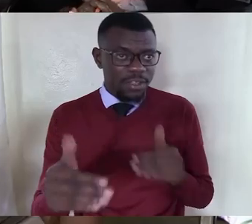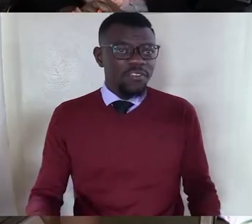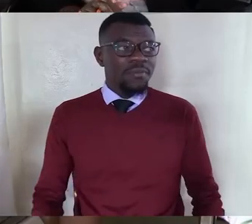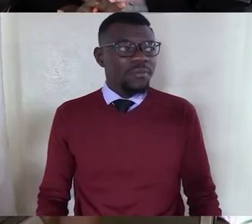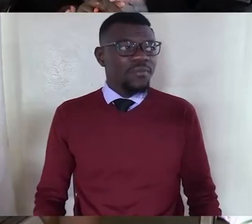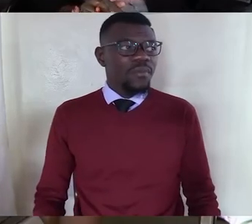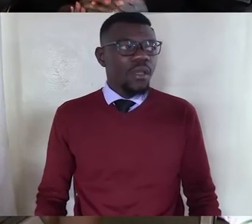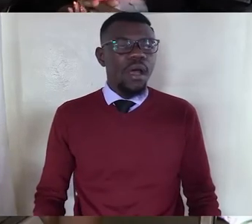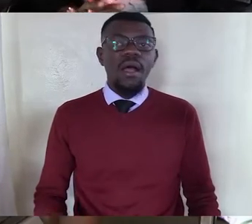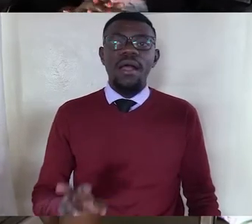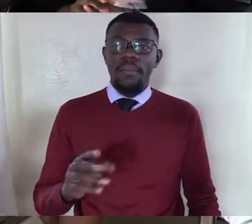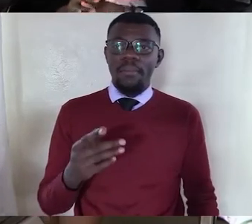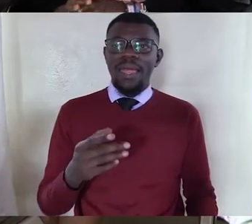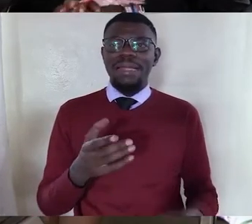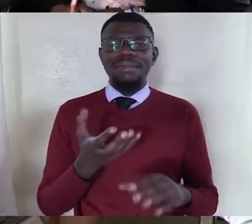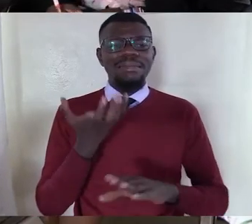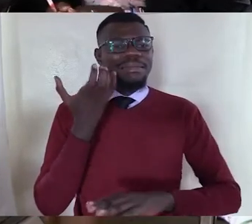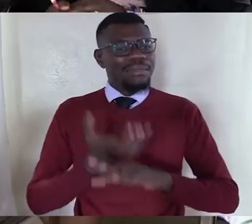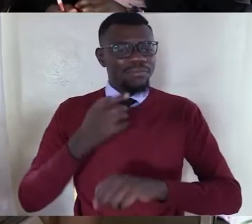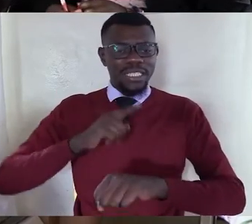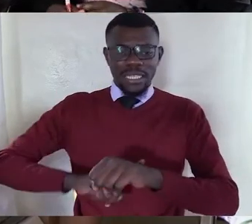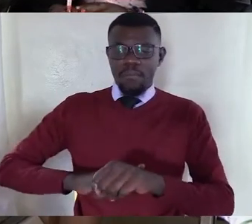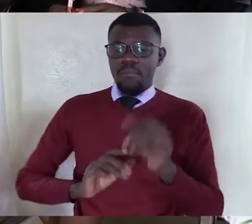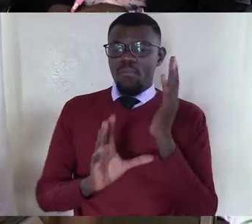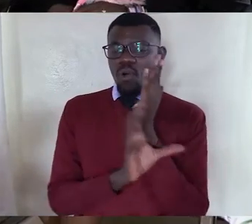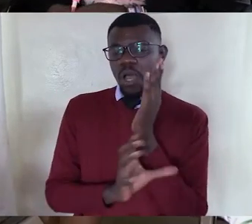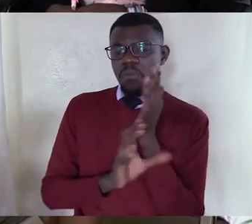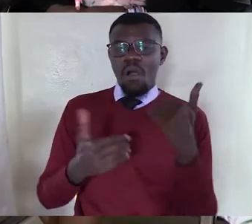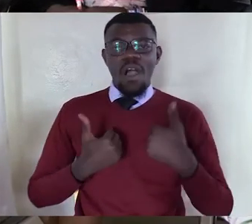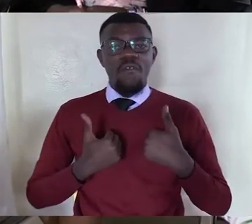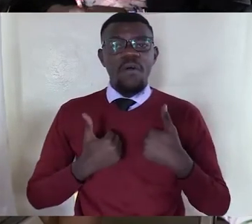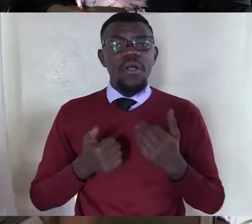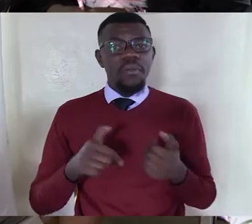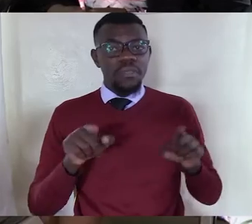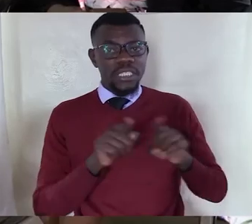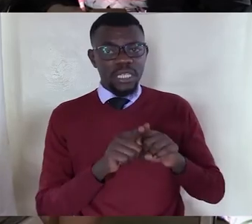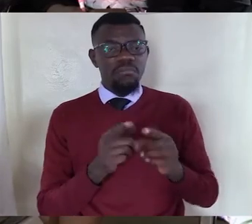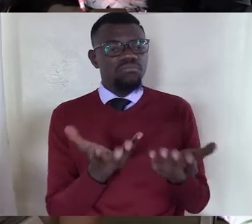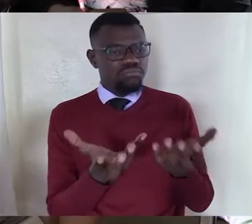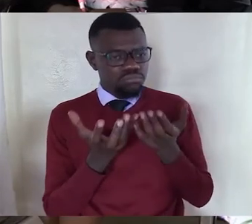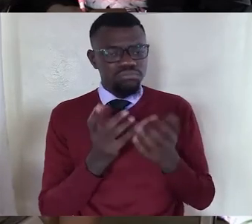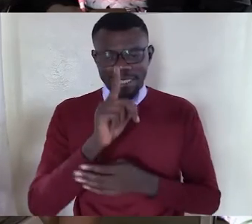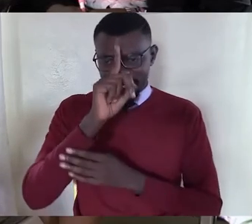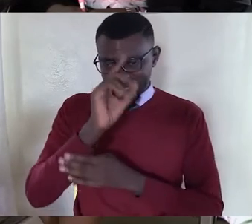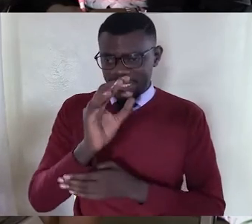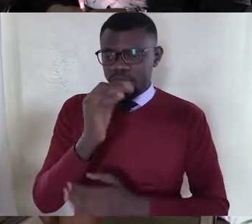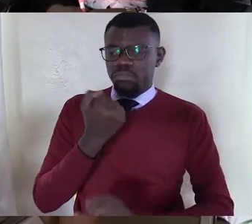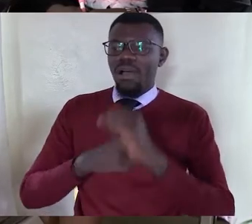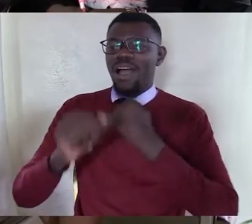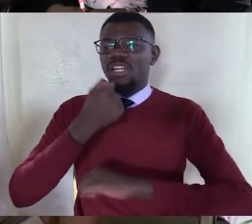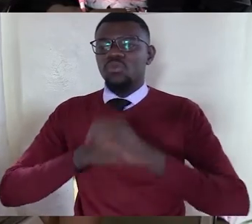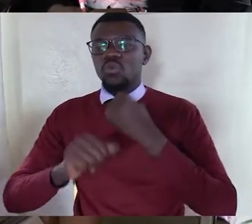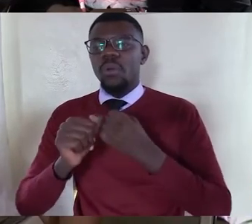So showcasing that women are not really important, the way they handle GBV, you know, women are not important.